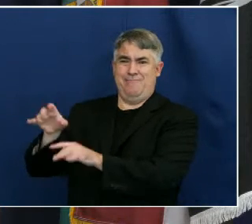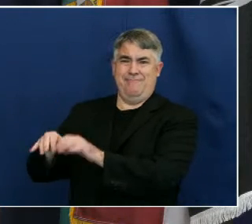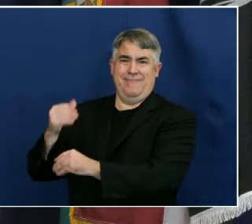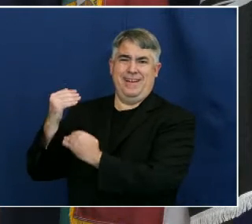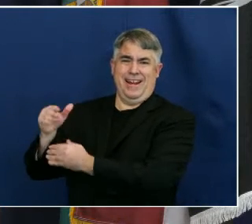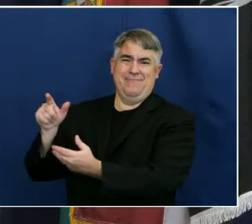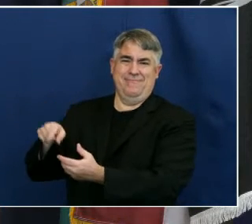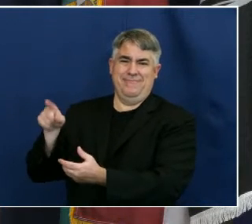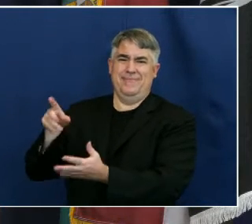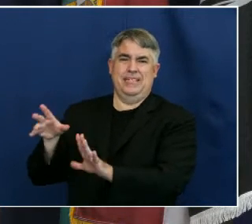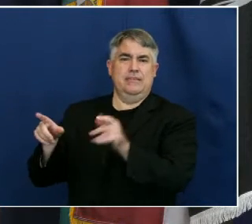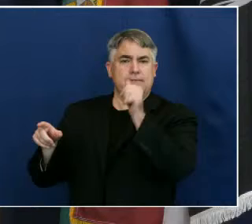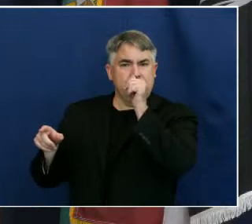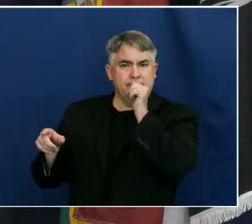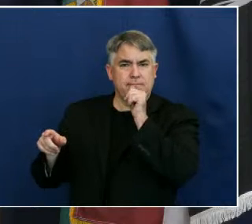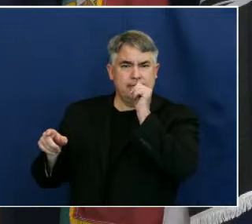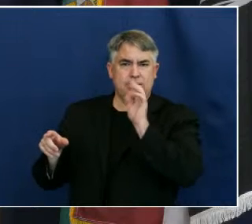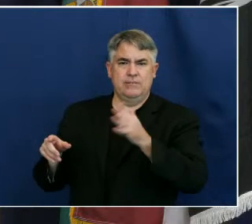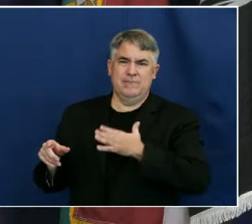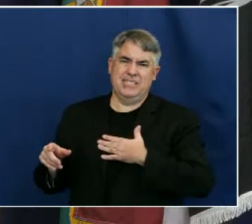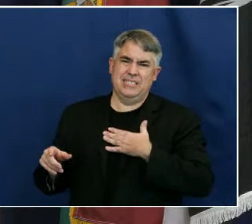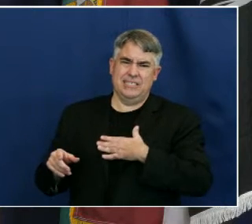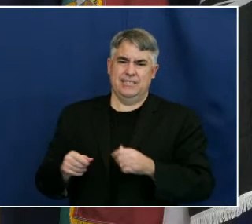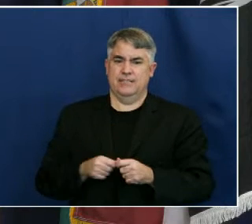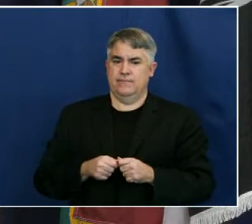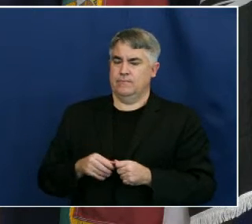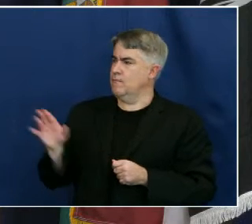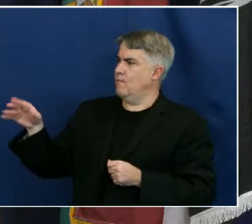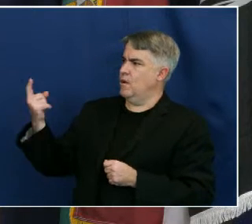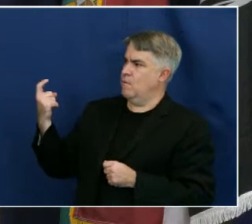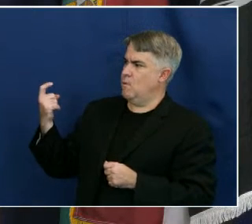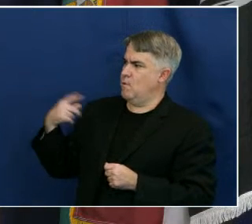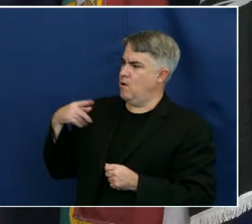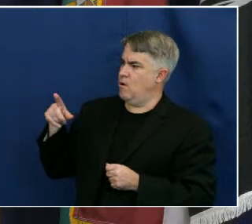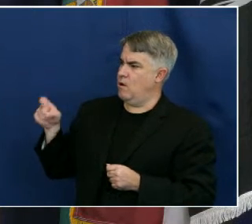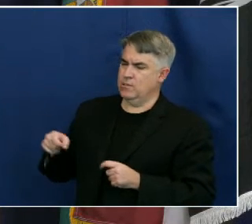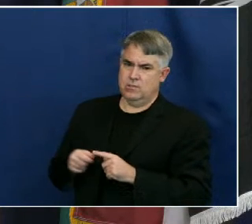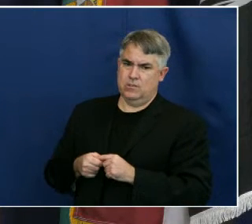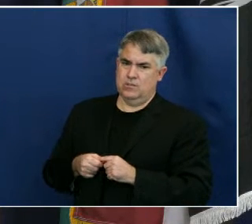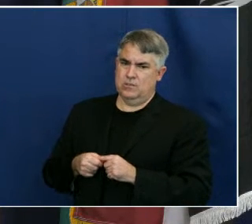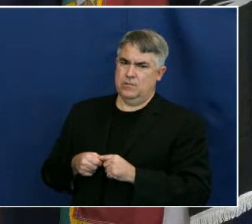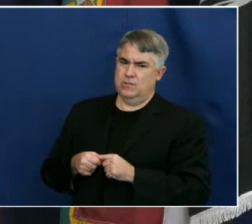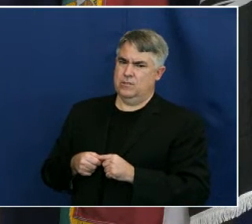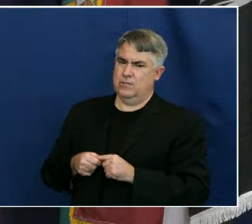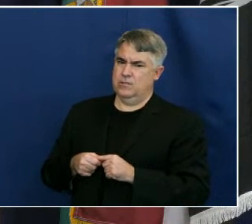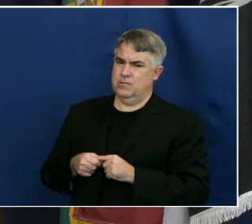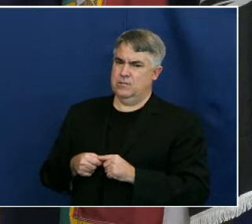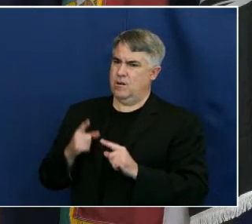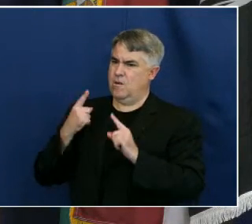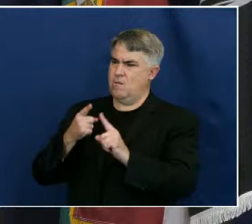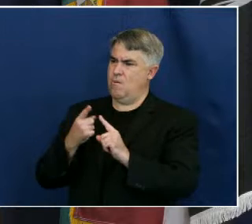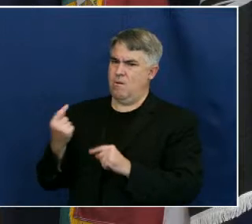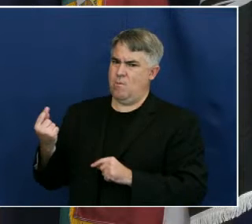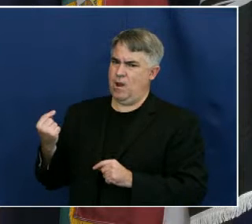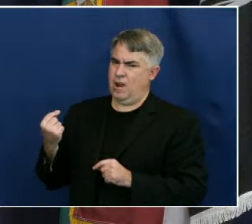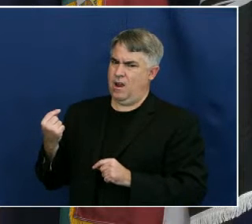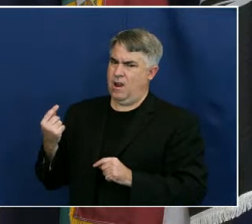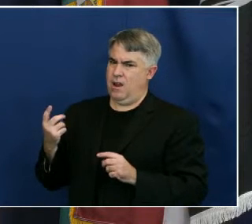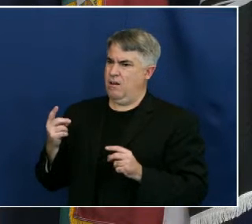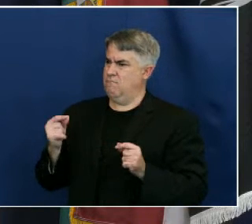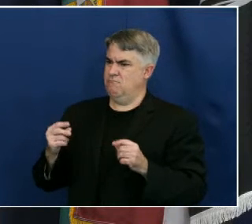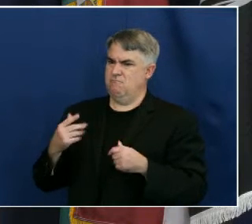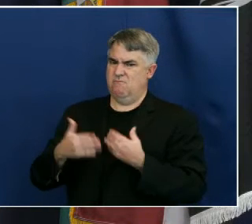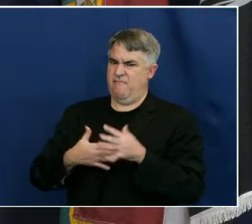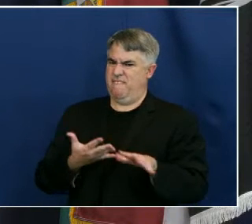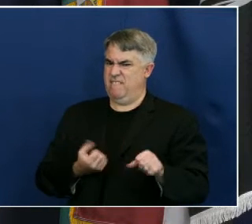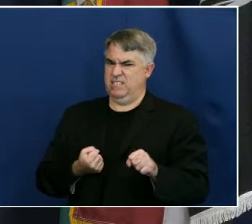work through it. And I know just one other quick follow-up. It all depends on supply, but do you guys have a goal of how quickly you want to get through this, like a month, 2 months,